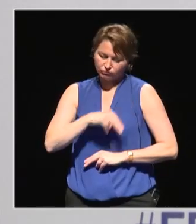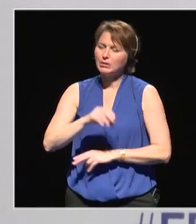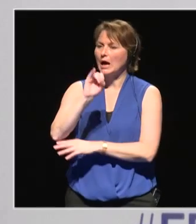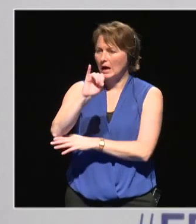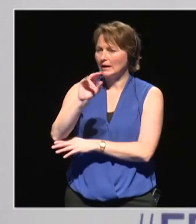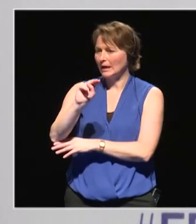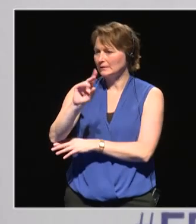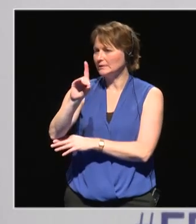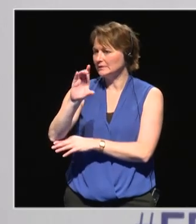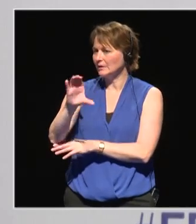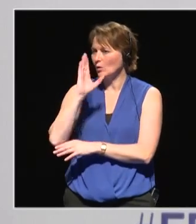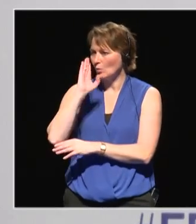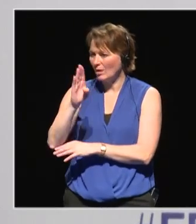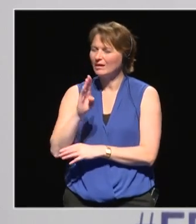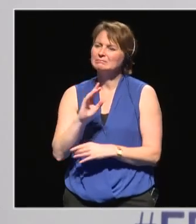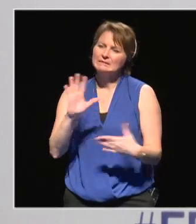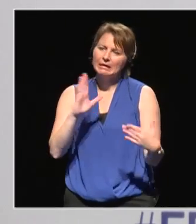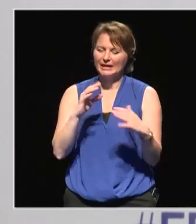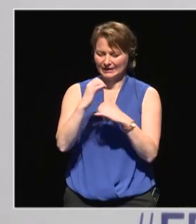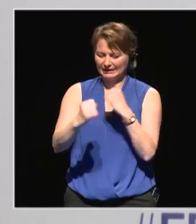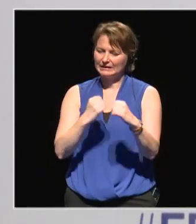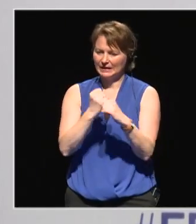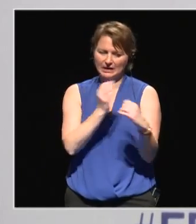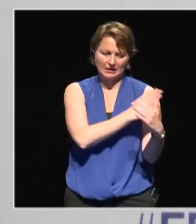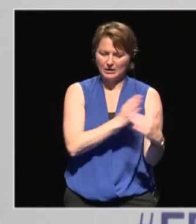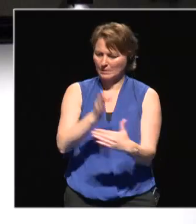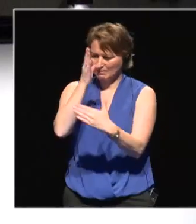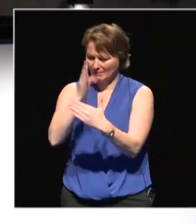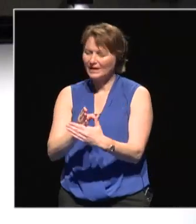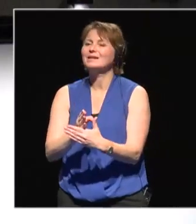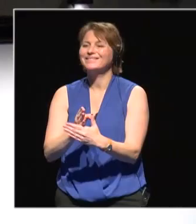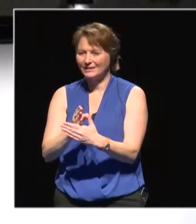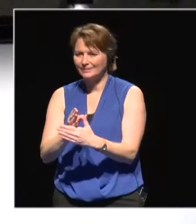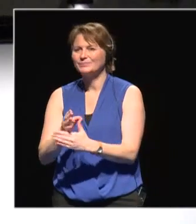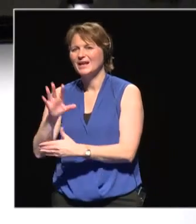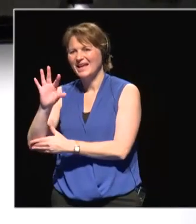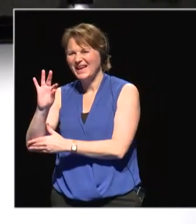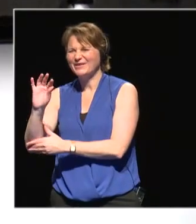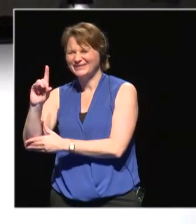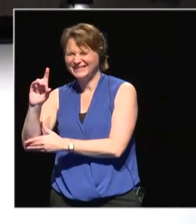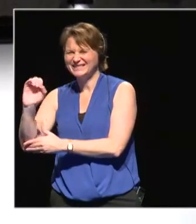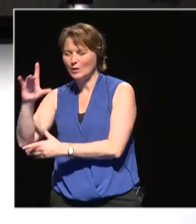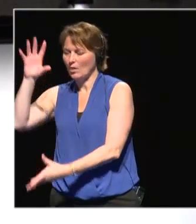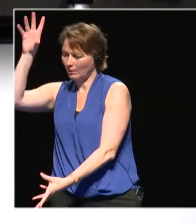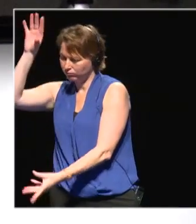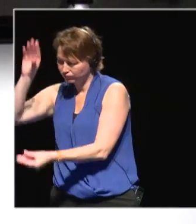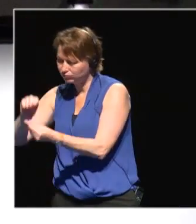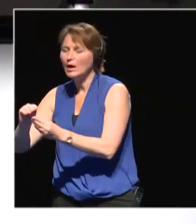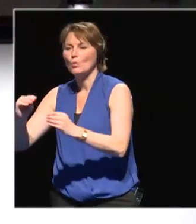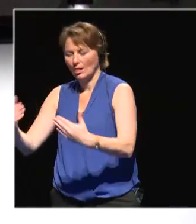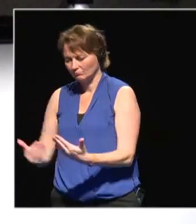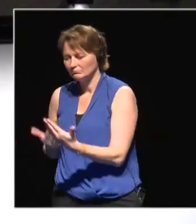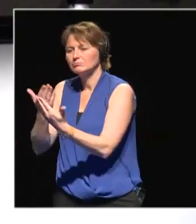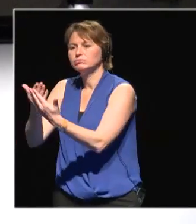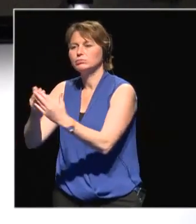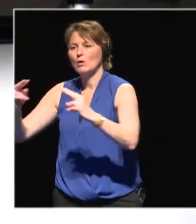the middle of this year. The UNFCCC will add them all up later in the year, and they will be presented in Paris. And the topic